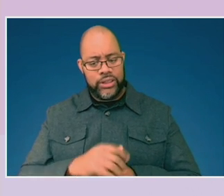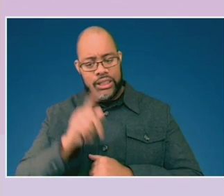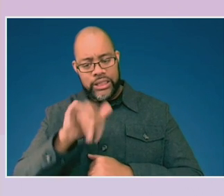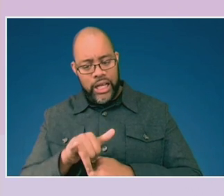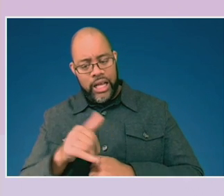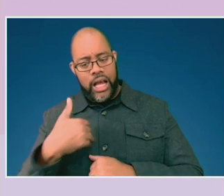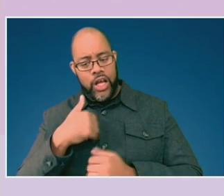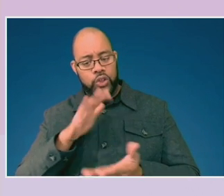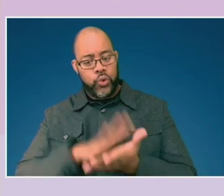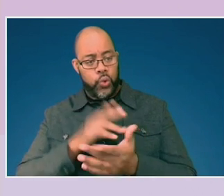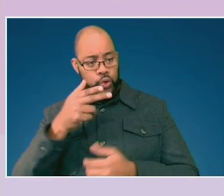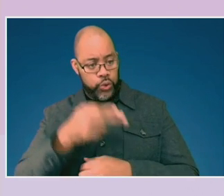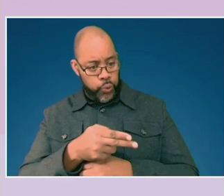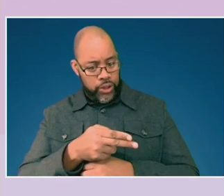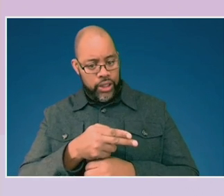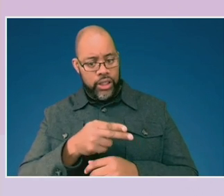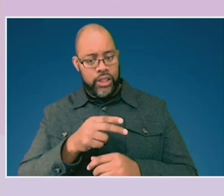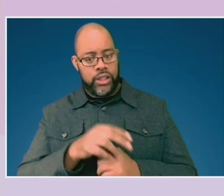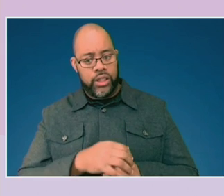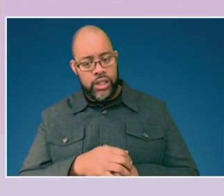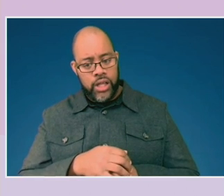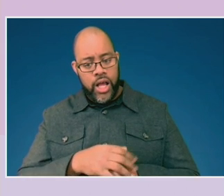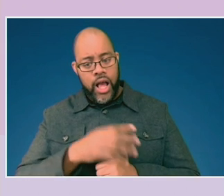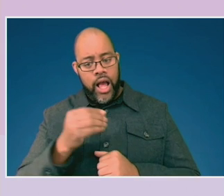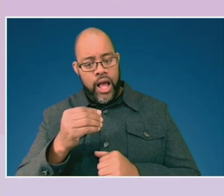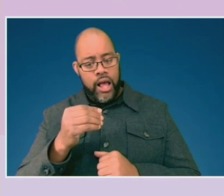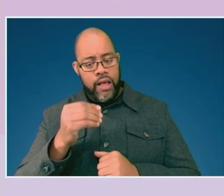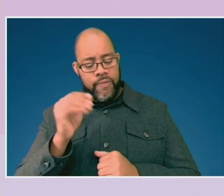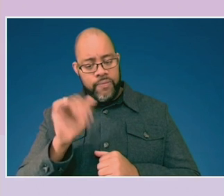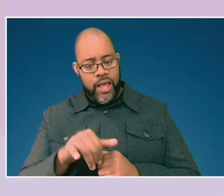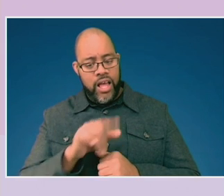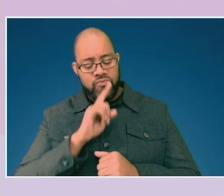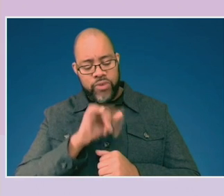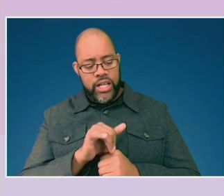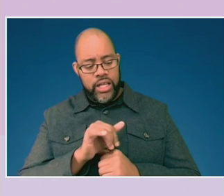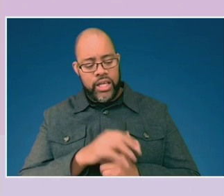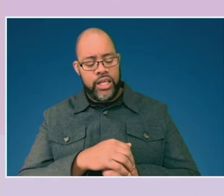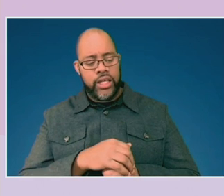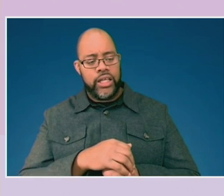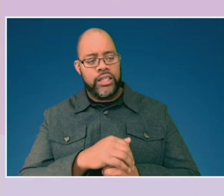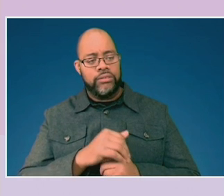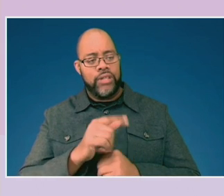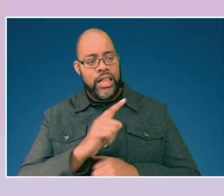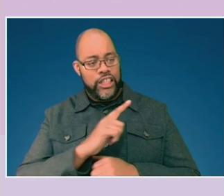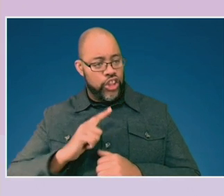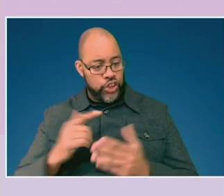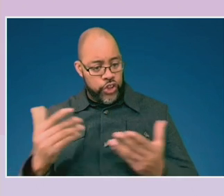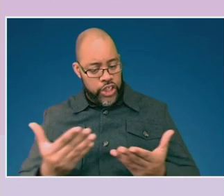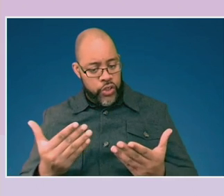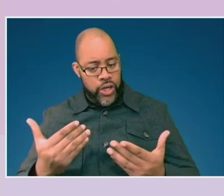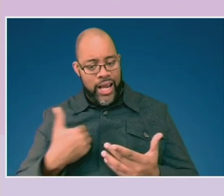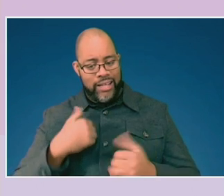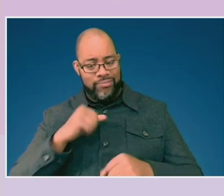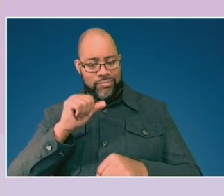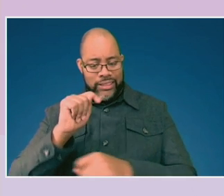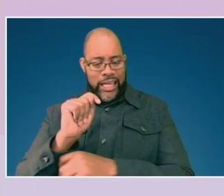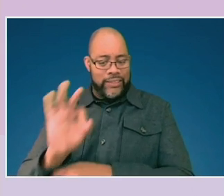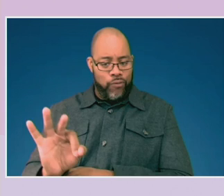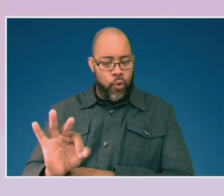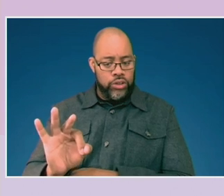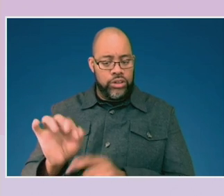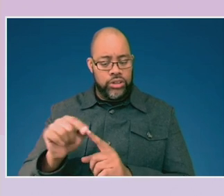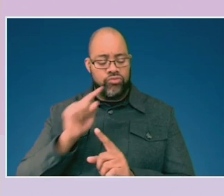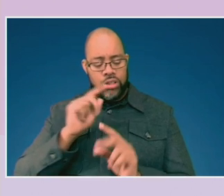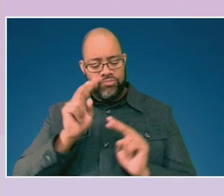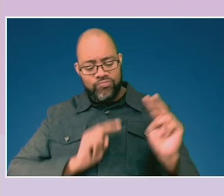school shooting. And that really, the legislature here had a task force that was looking